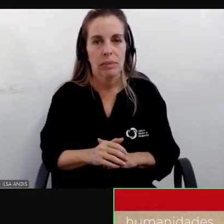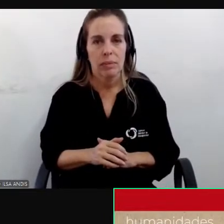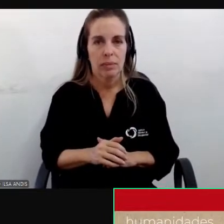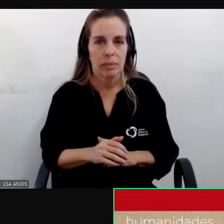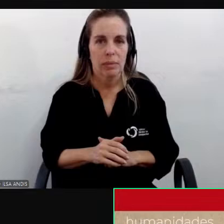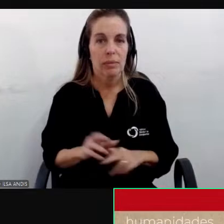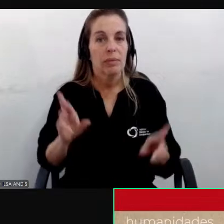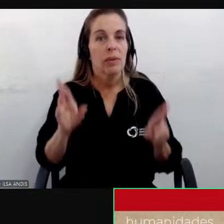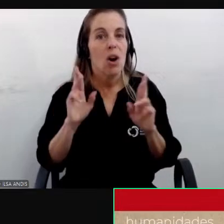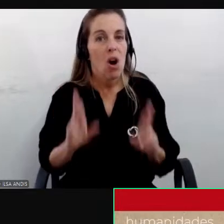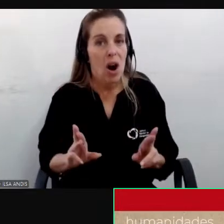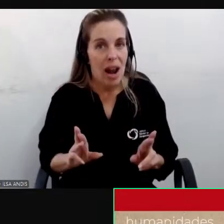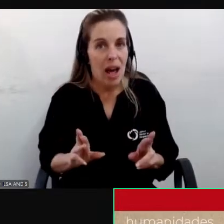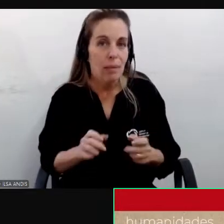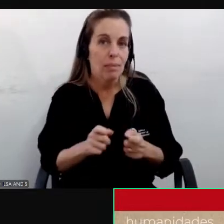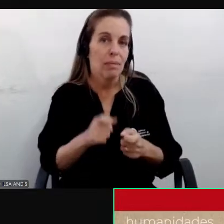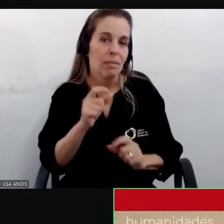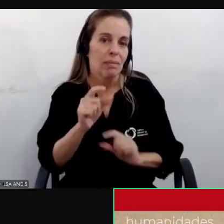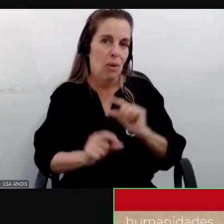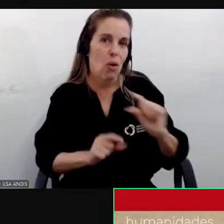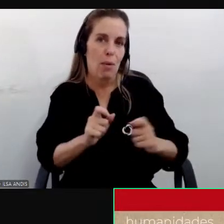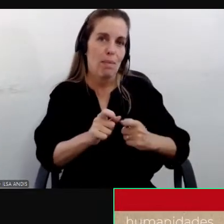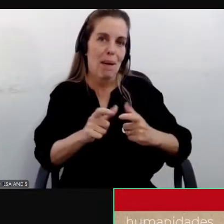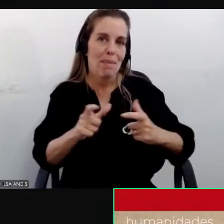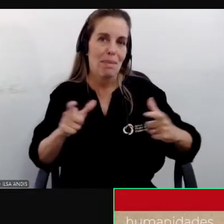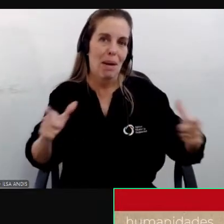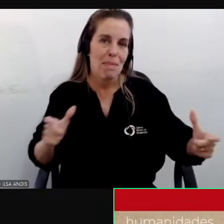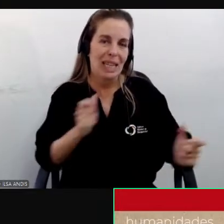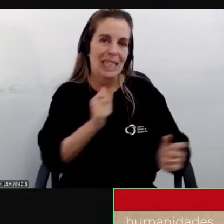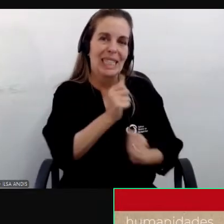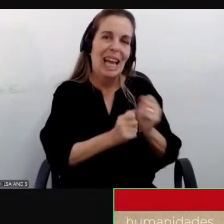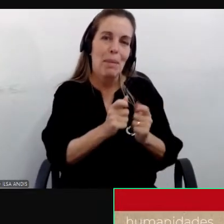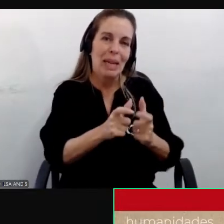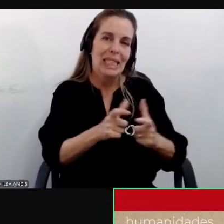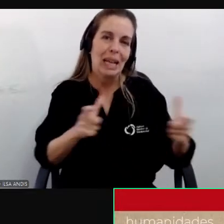when it comes to their supply chain.